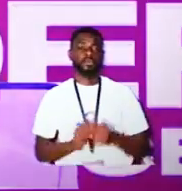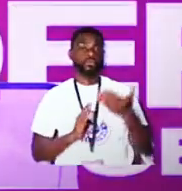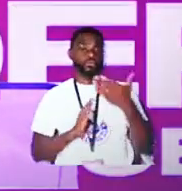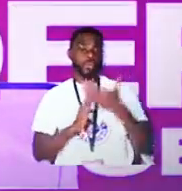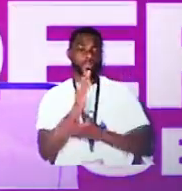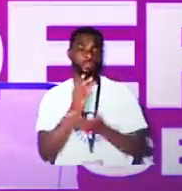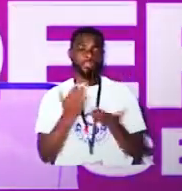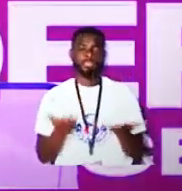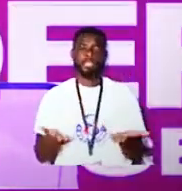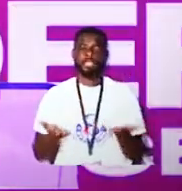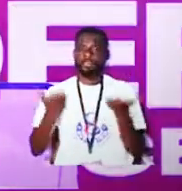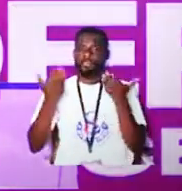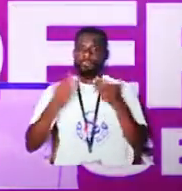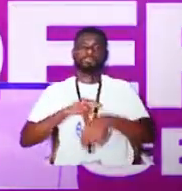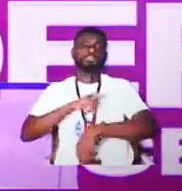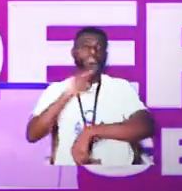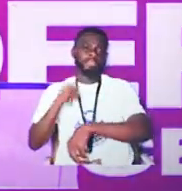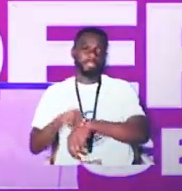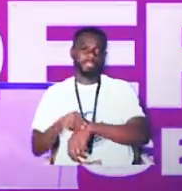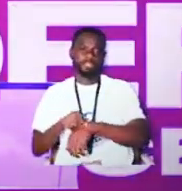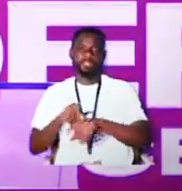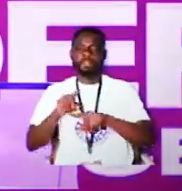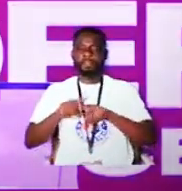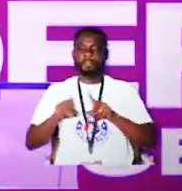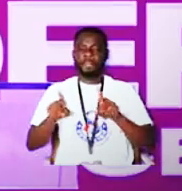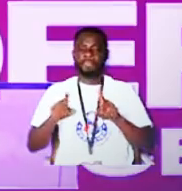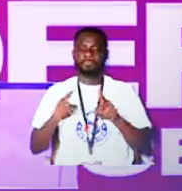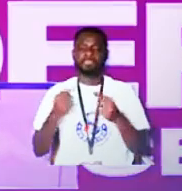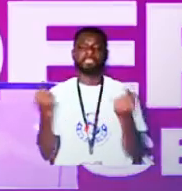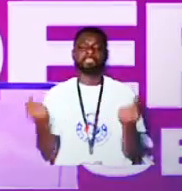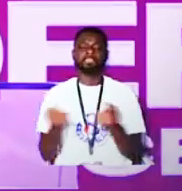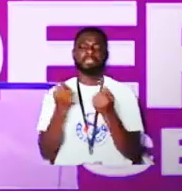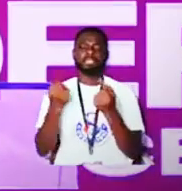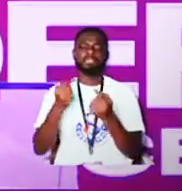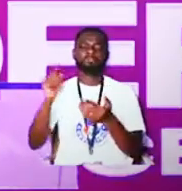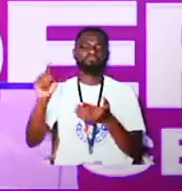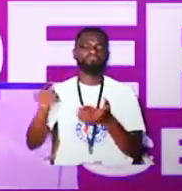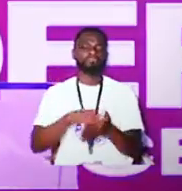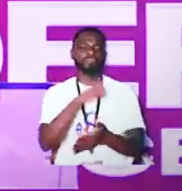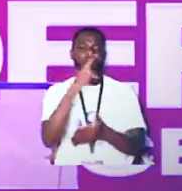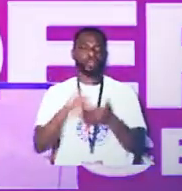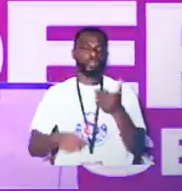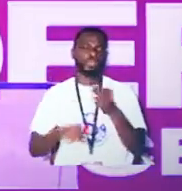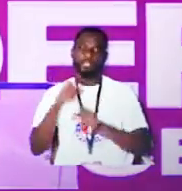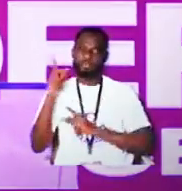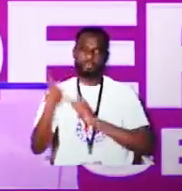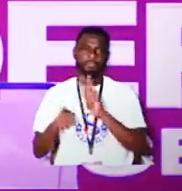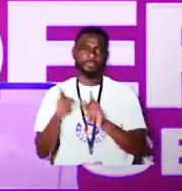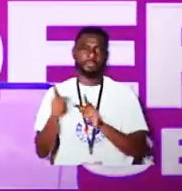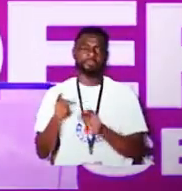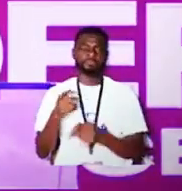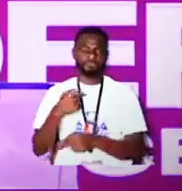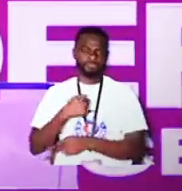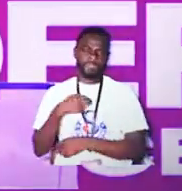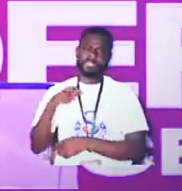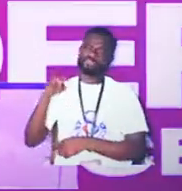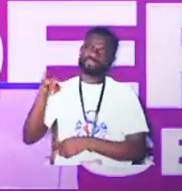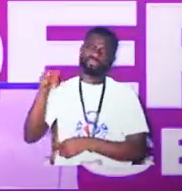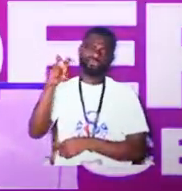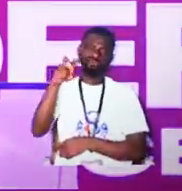Righteousness exalts a nation, but sin condemns any people. I've traveled about a